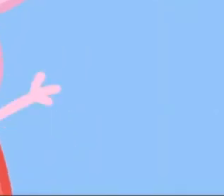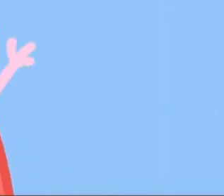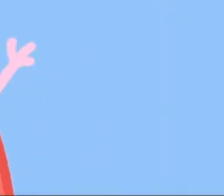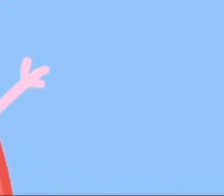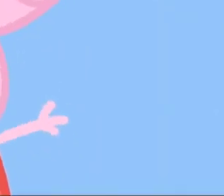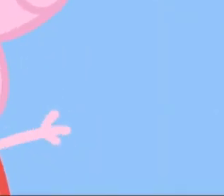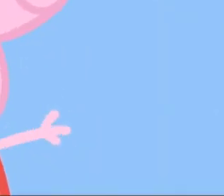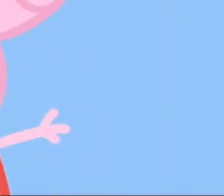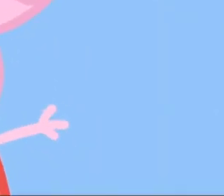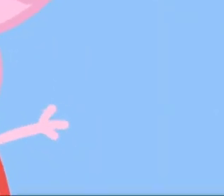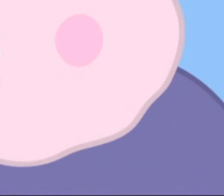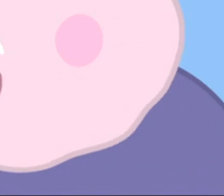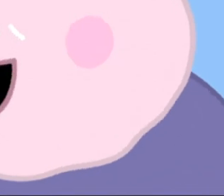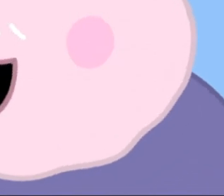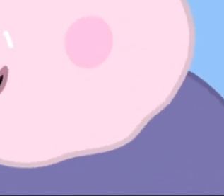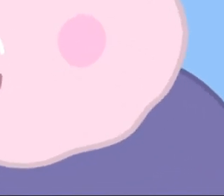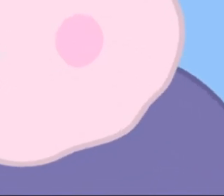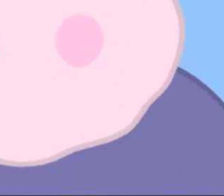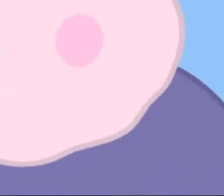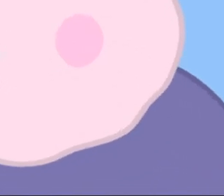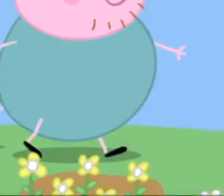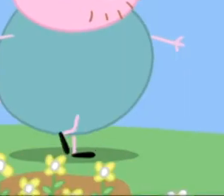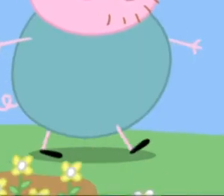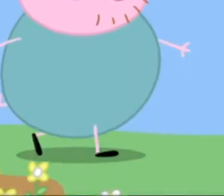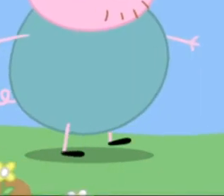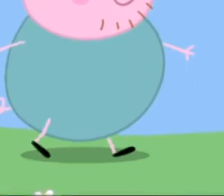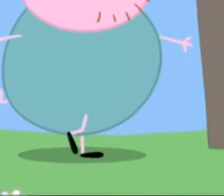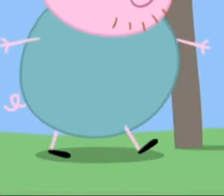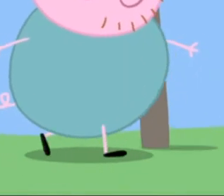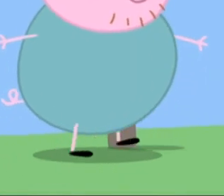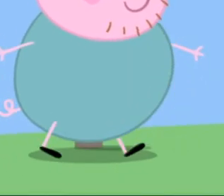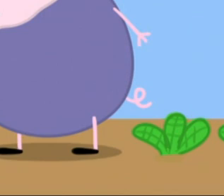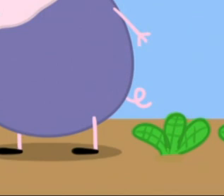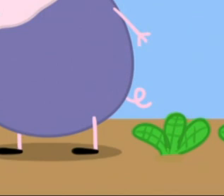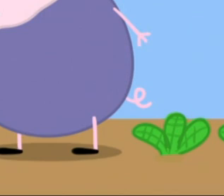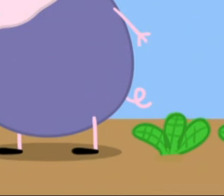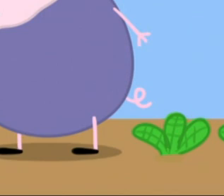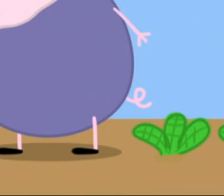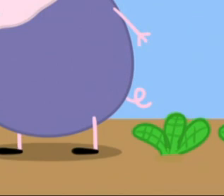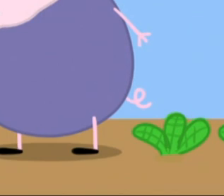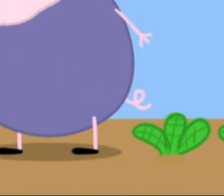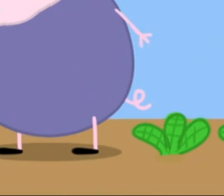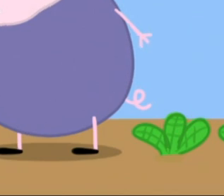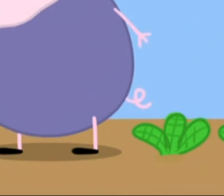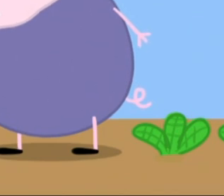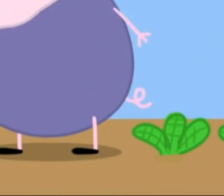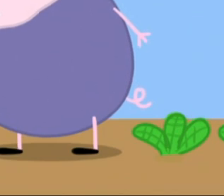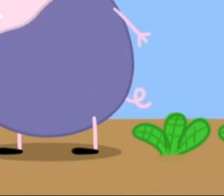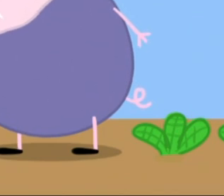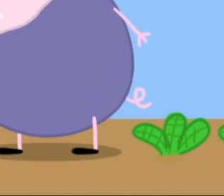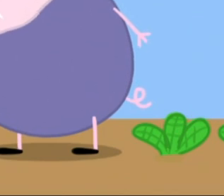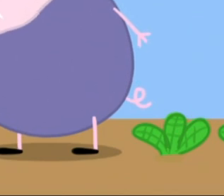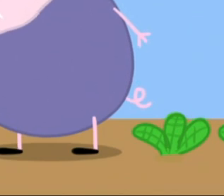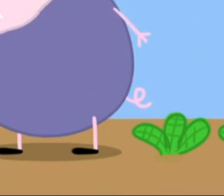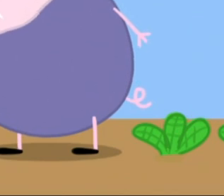have strawberries. Yes. Come on, Peppa. Bye-bye, Grandpa.